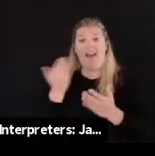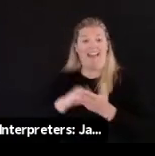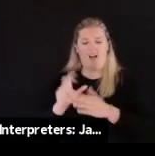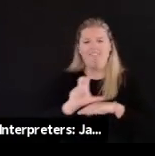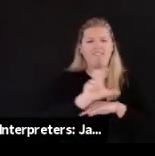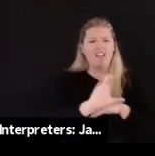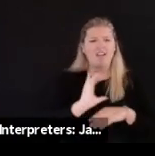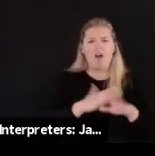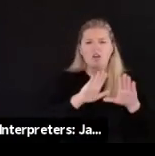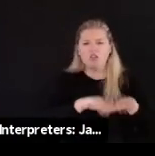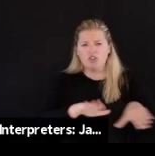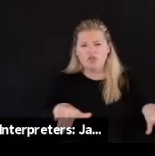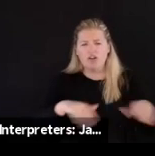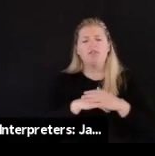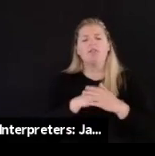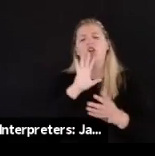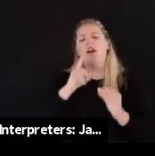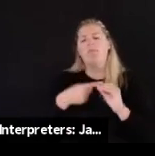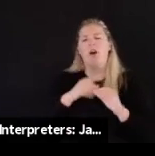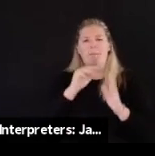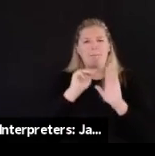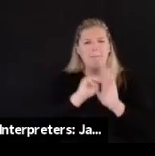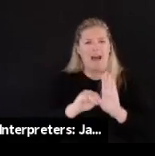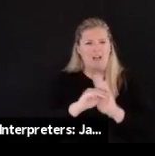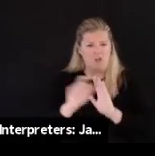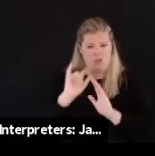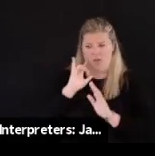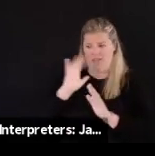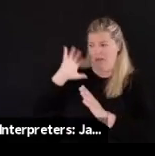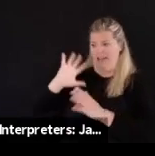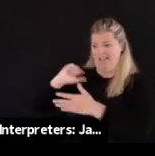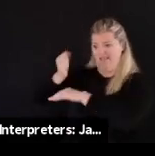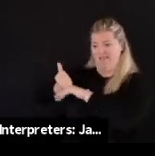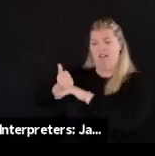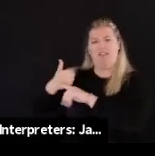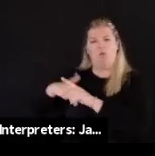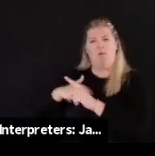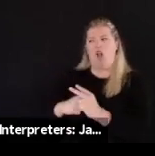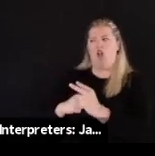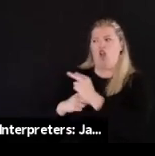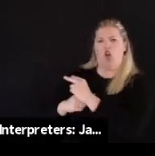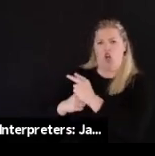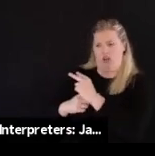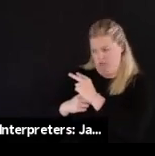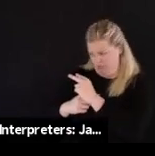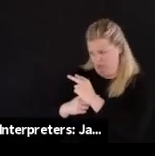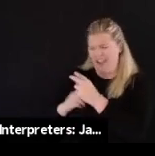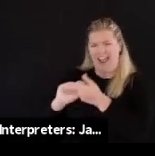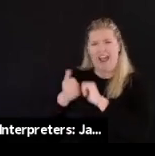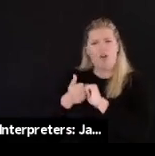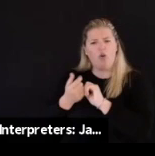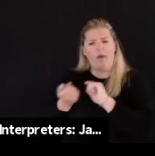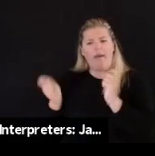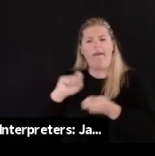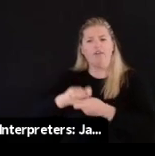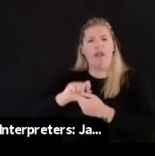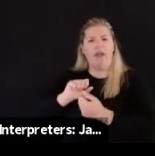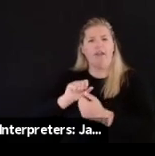about some of the models that we have had in the past that we should really look to potentially reframe and adapt the model